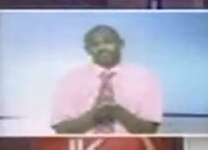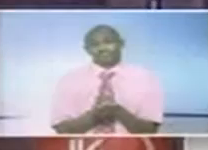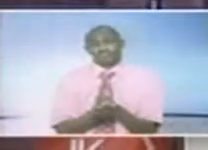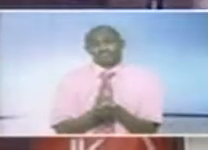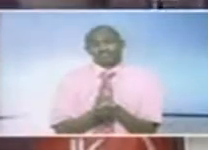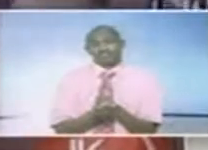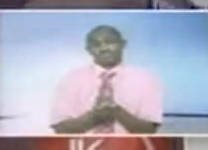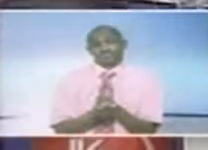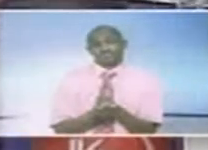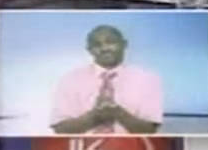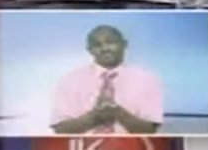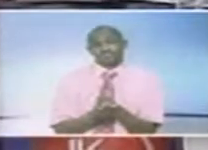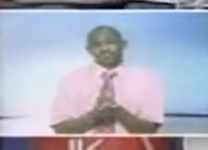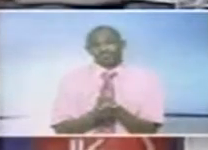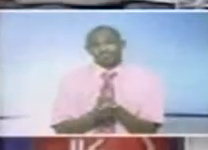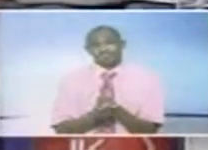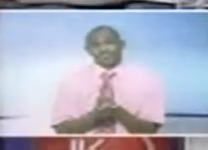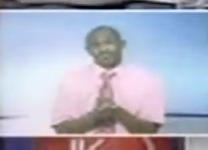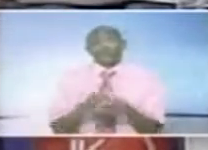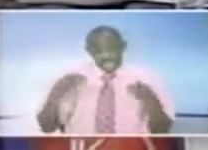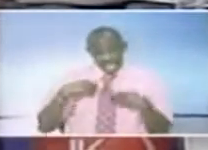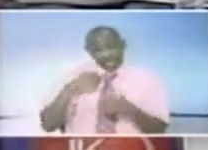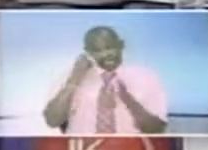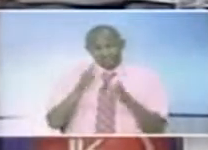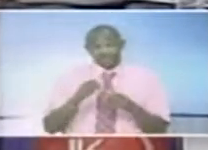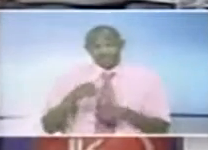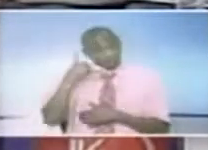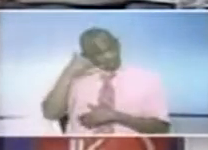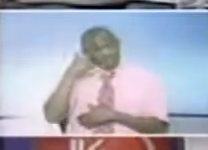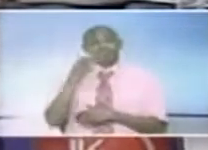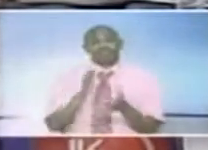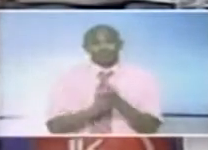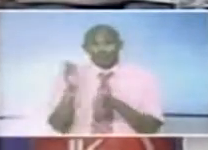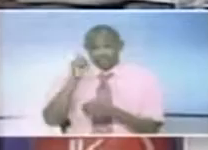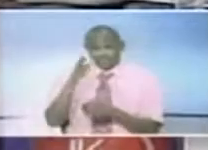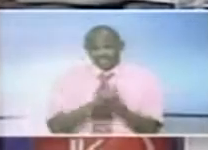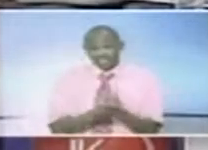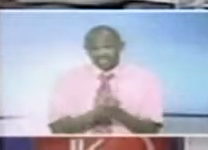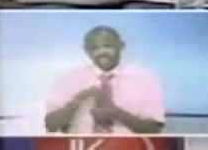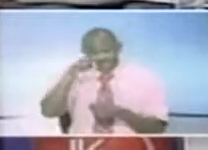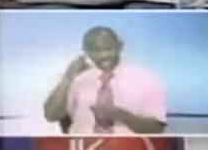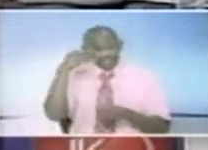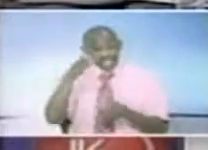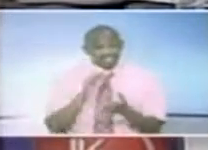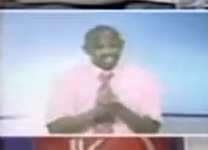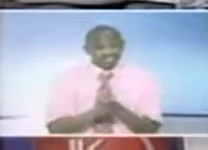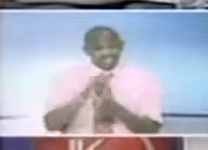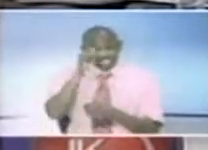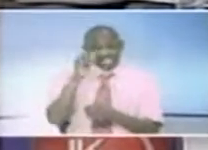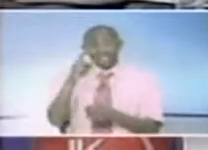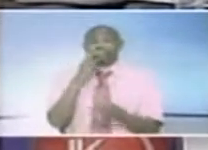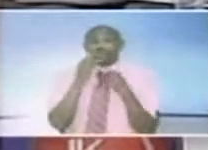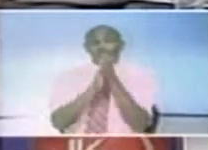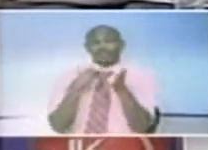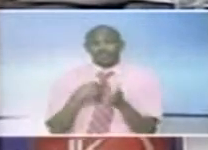Okay, we've got Kinuthia live on air from Nairobi. Kinuthia, you are live on JKL. Talk